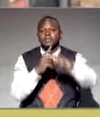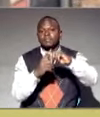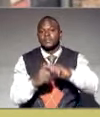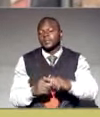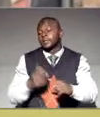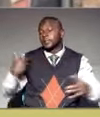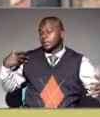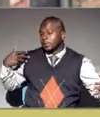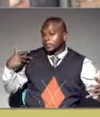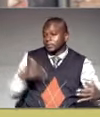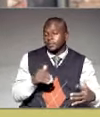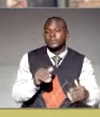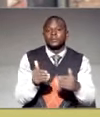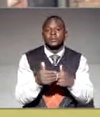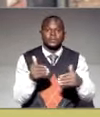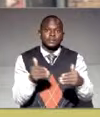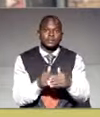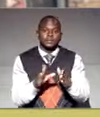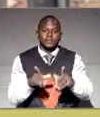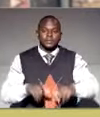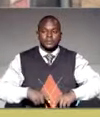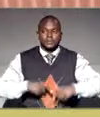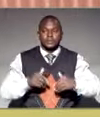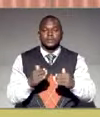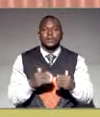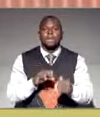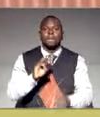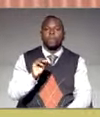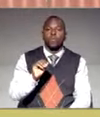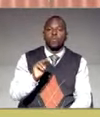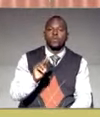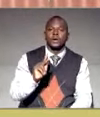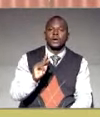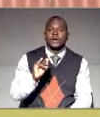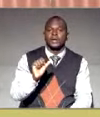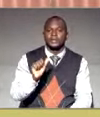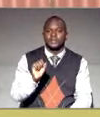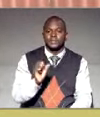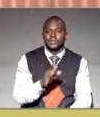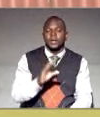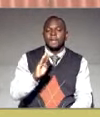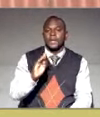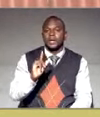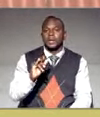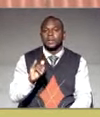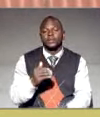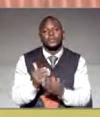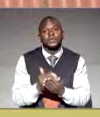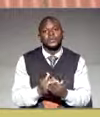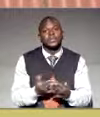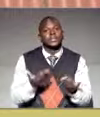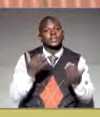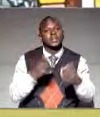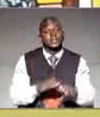the history of their birth throughout life. Joseph Mukasa Balikudembe was the first martyr who died because of his faith in